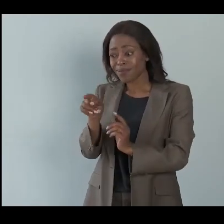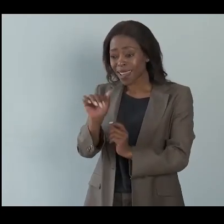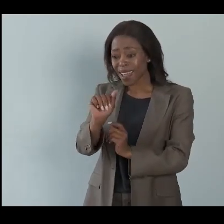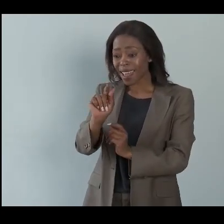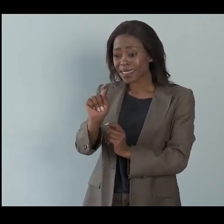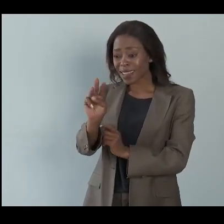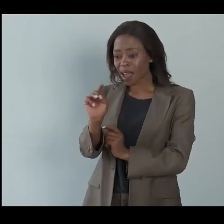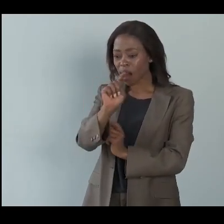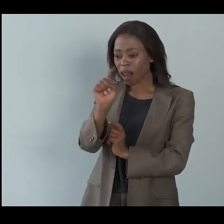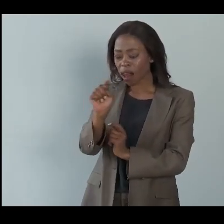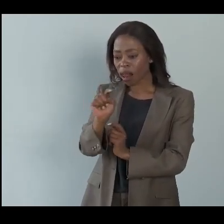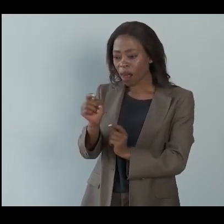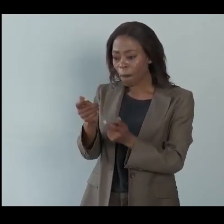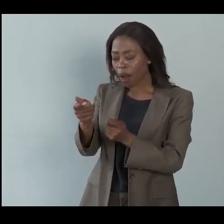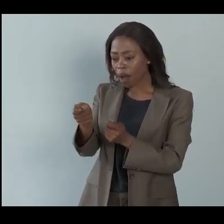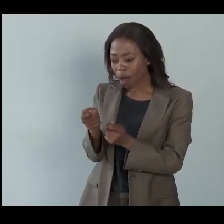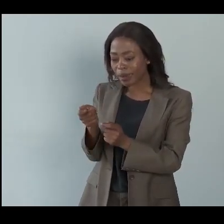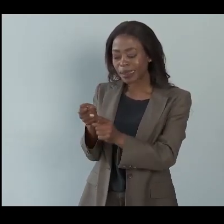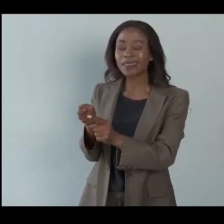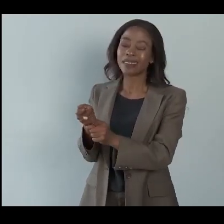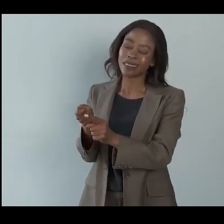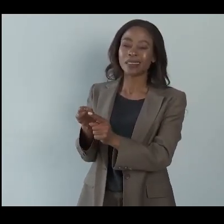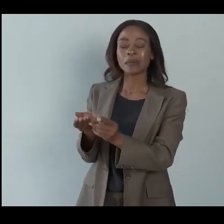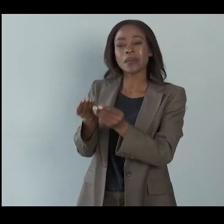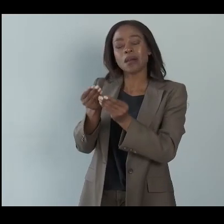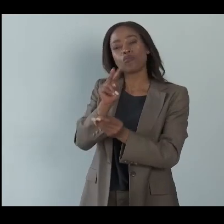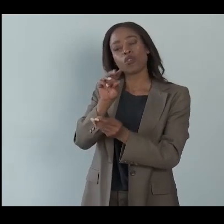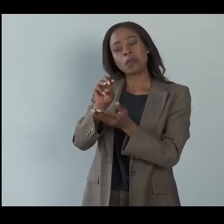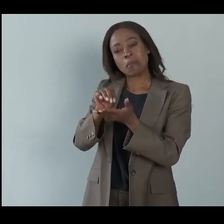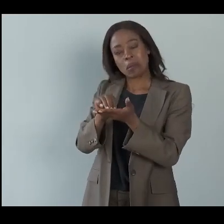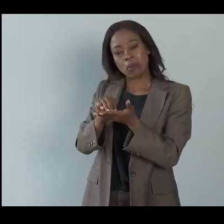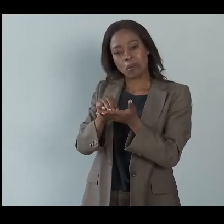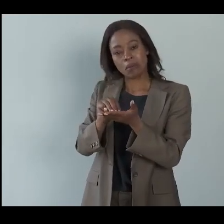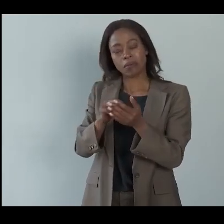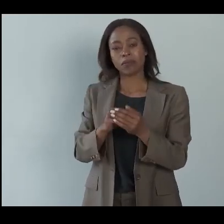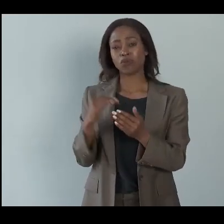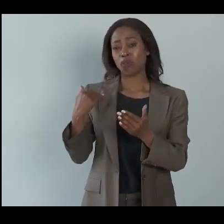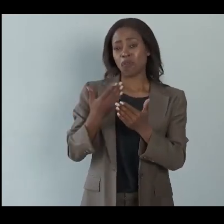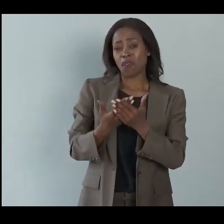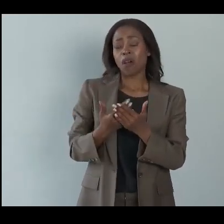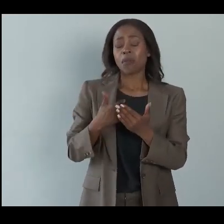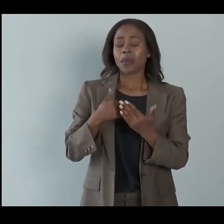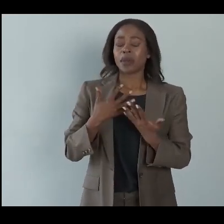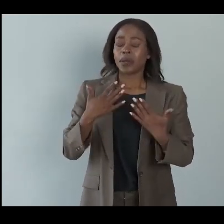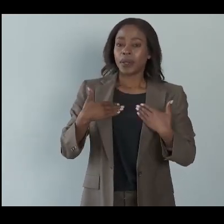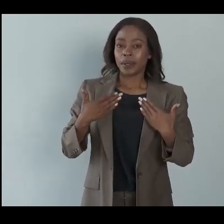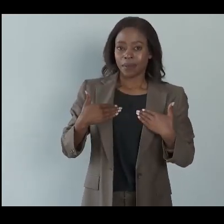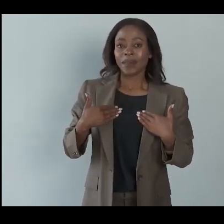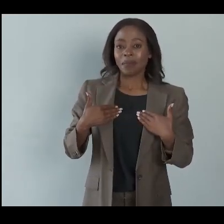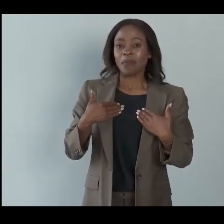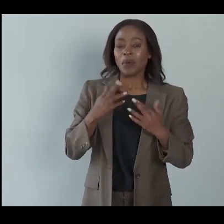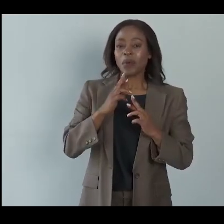managed services segment grew operating profit by 20 million. Overall, I am very pleased with the results of our core